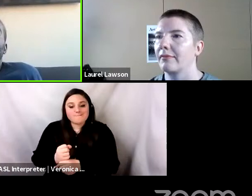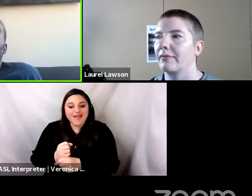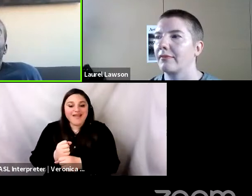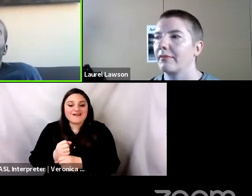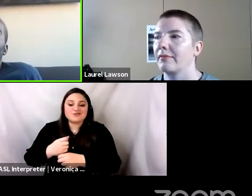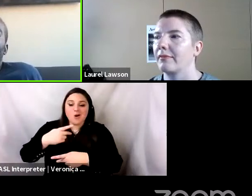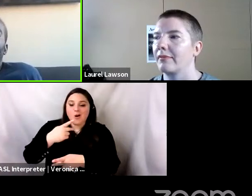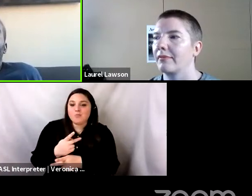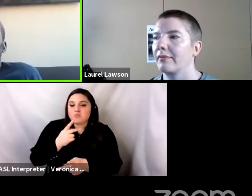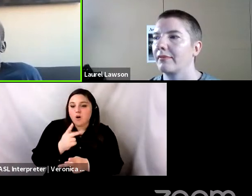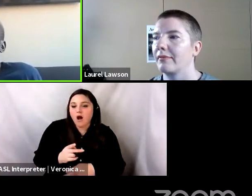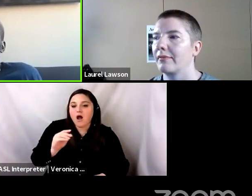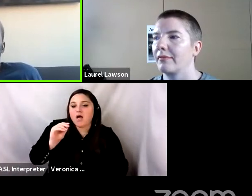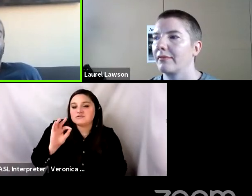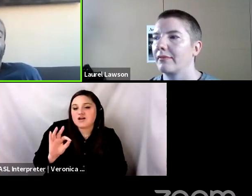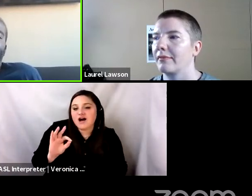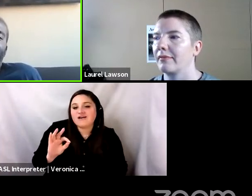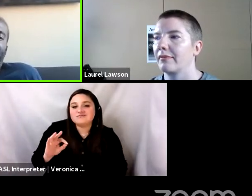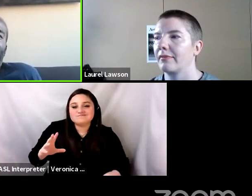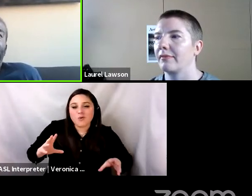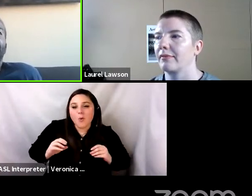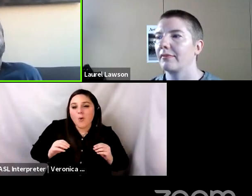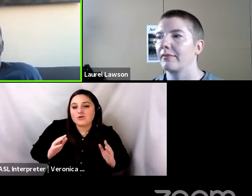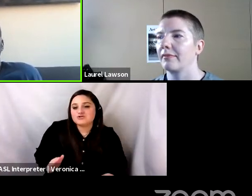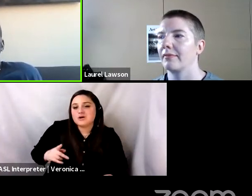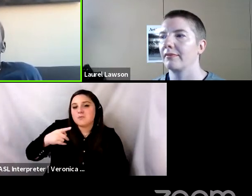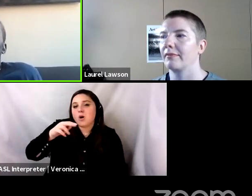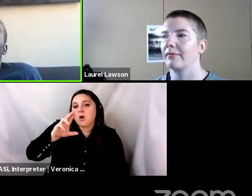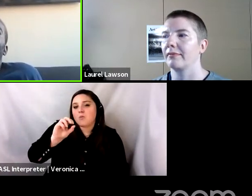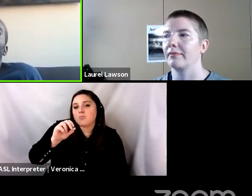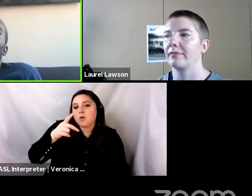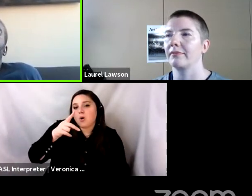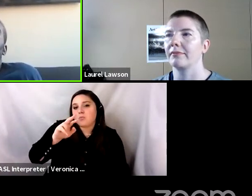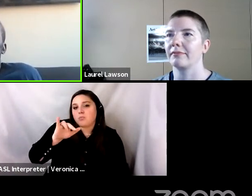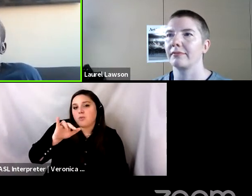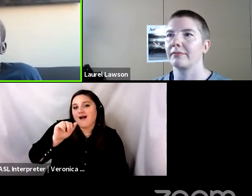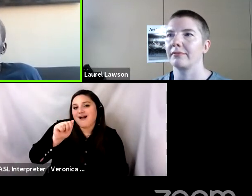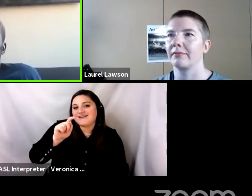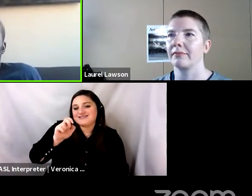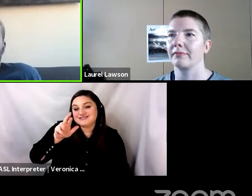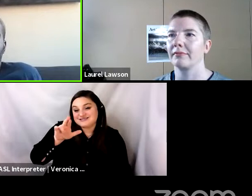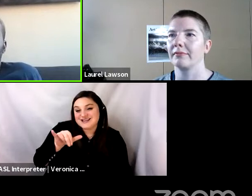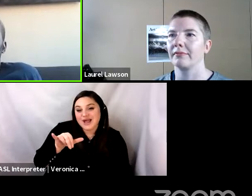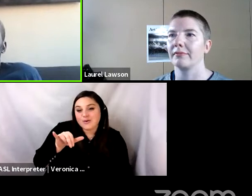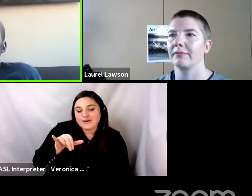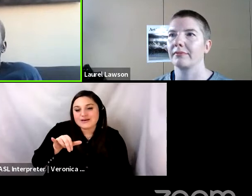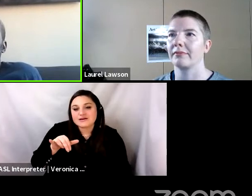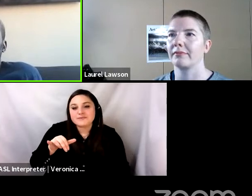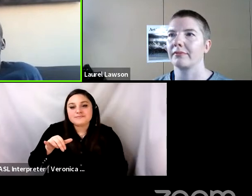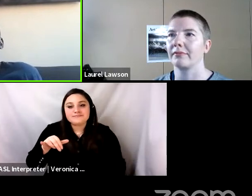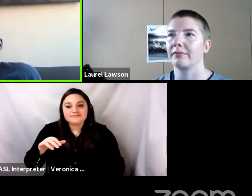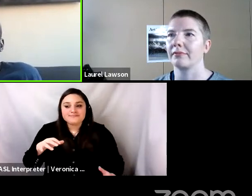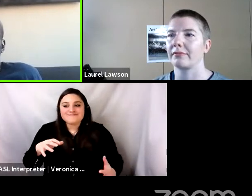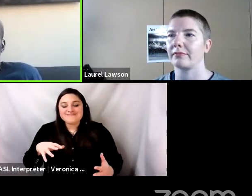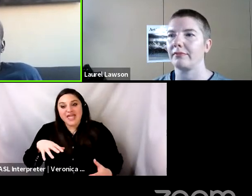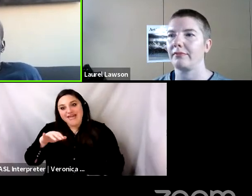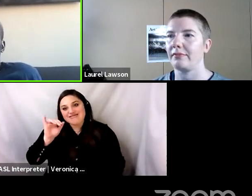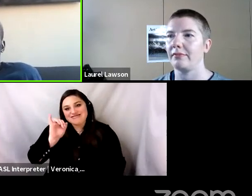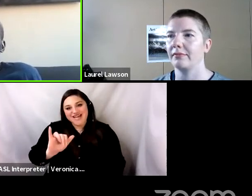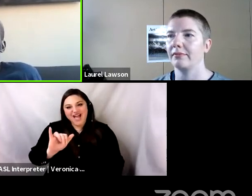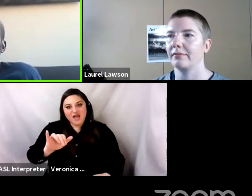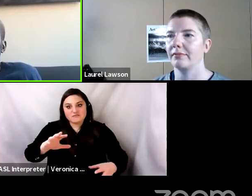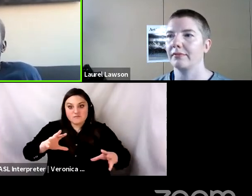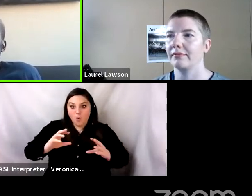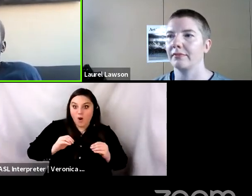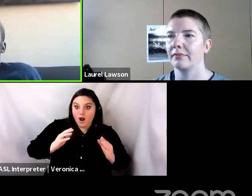it comes to why we make or how we make. That does, I think, make it harder to respond. At least that has been